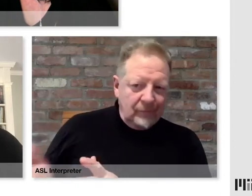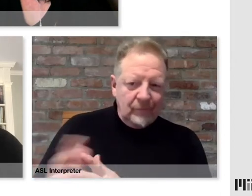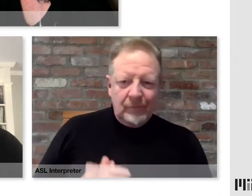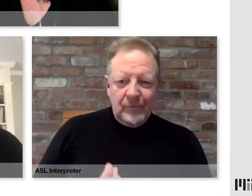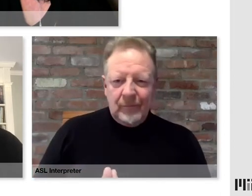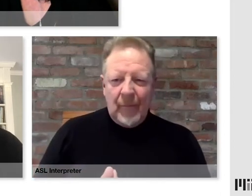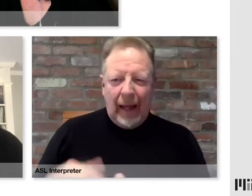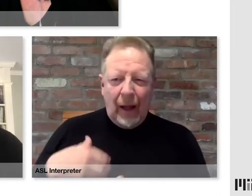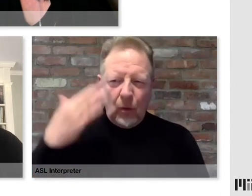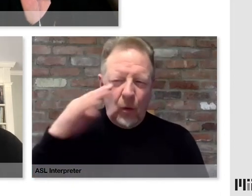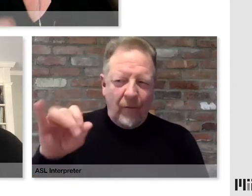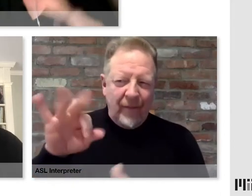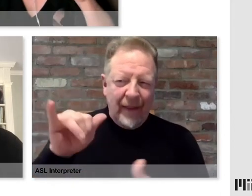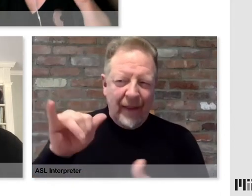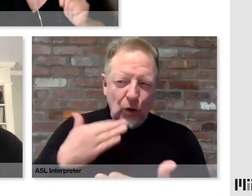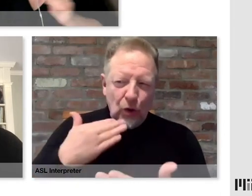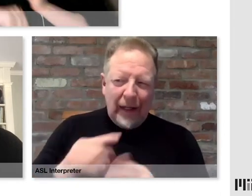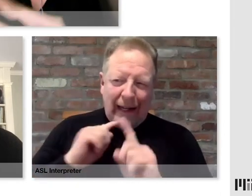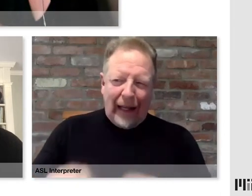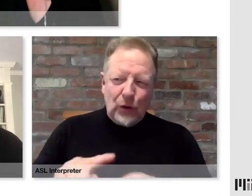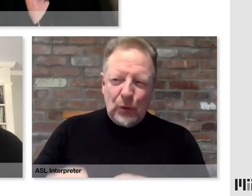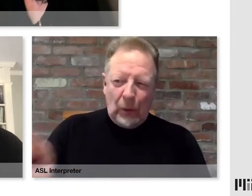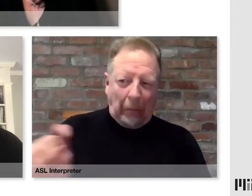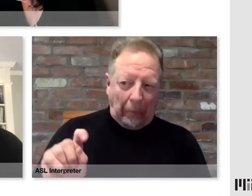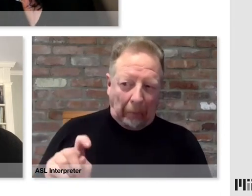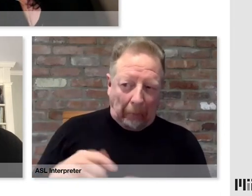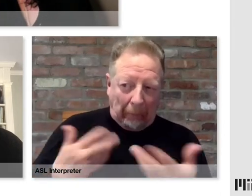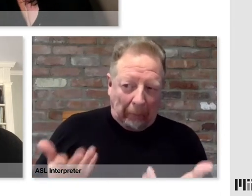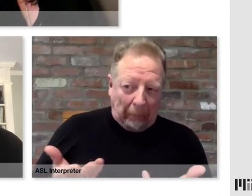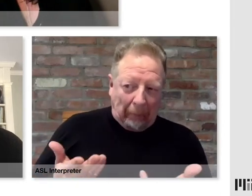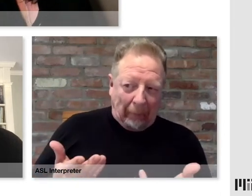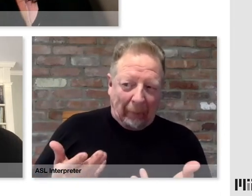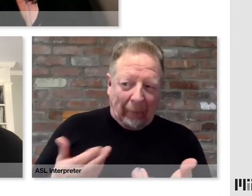I don't know if that's a good answer to you, but that's